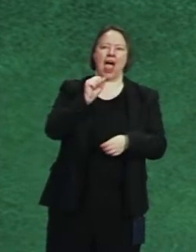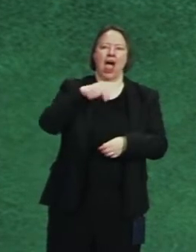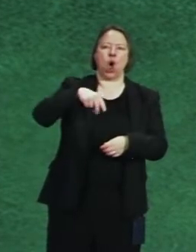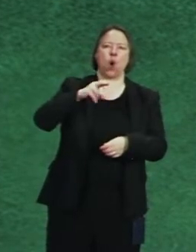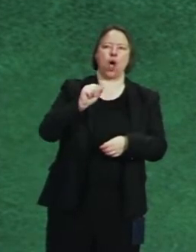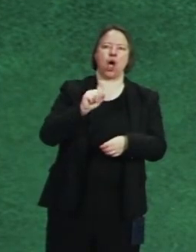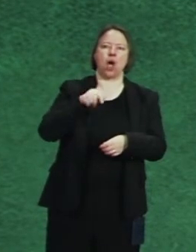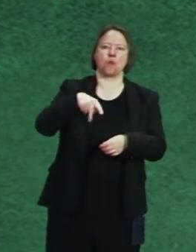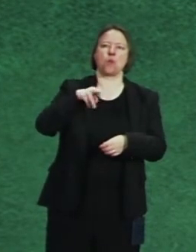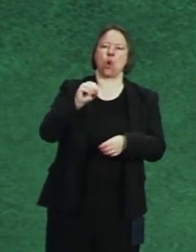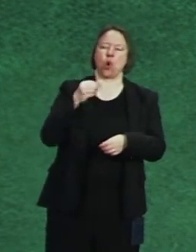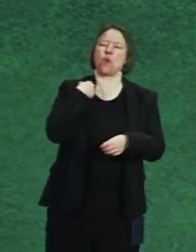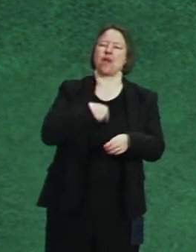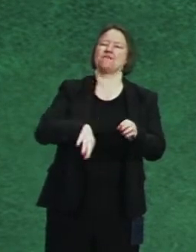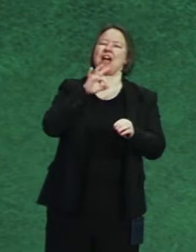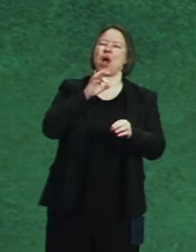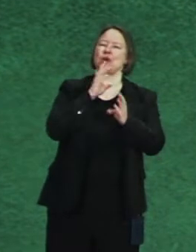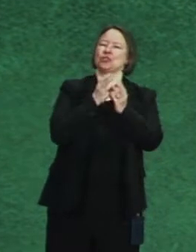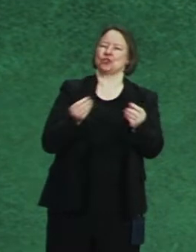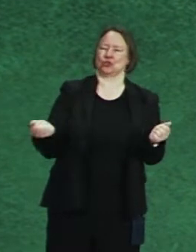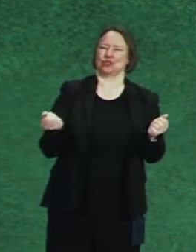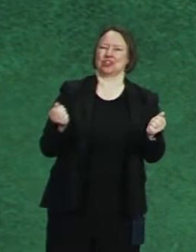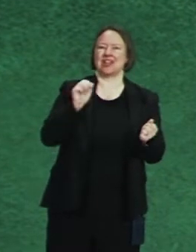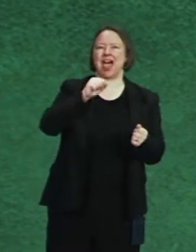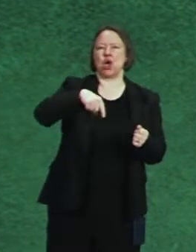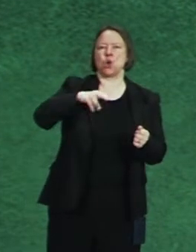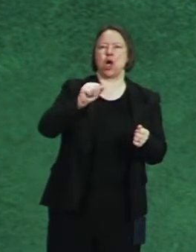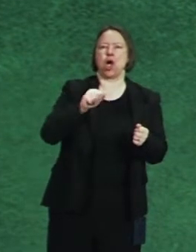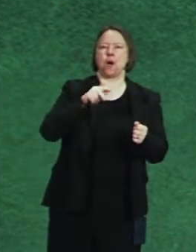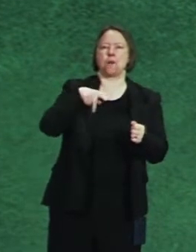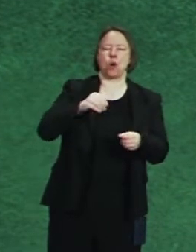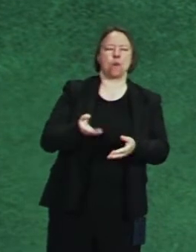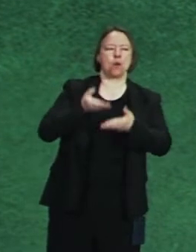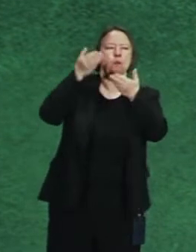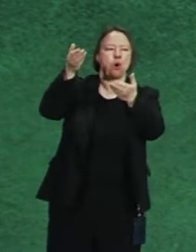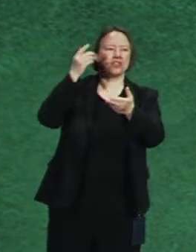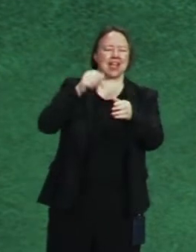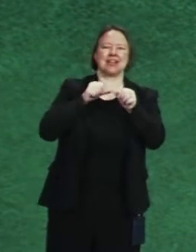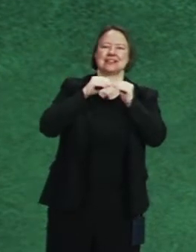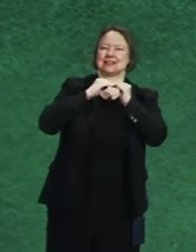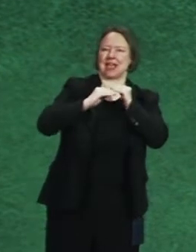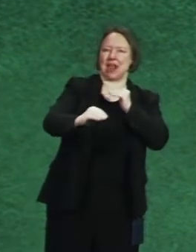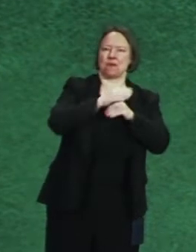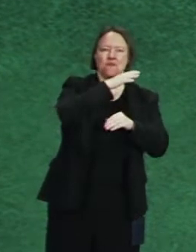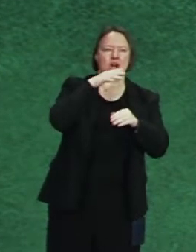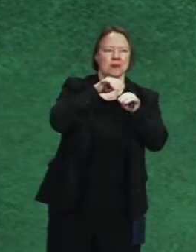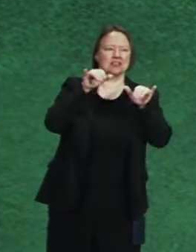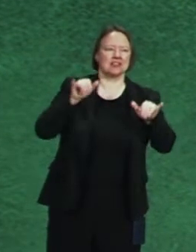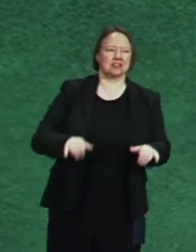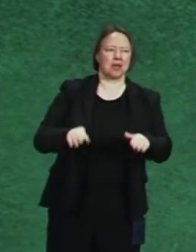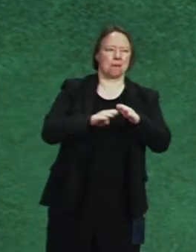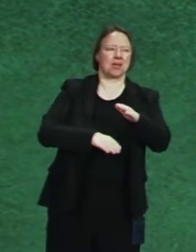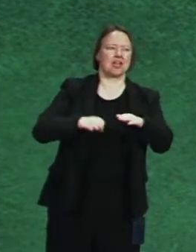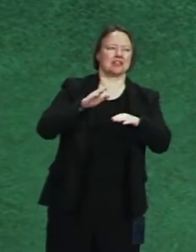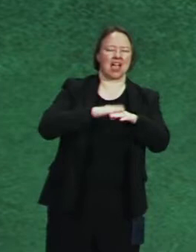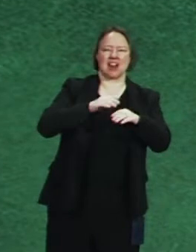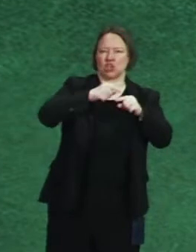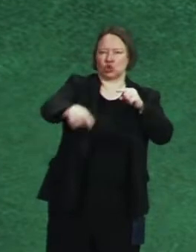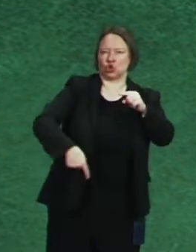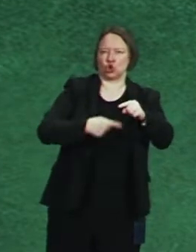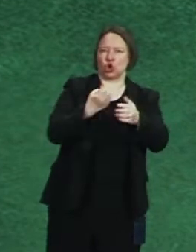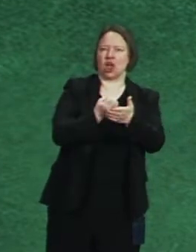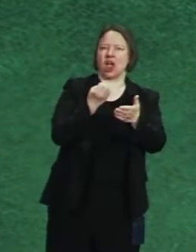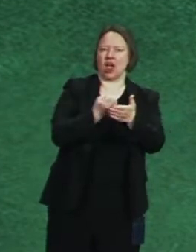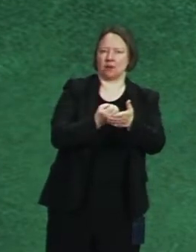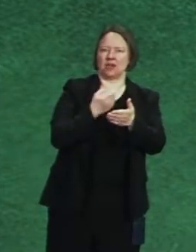found a solution. Team AquaPro proposes a sustainable farming system that operates on the principle of circular economy to reduce